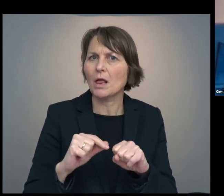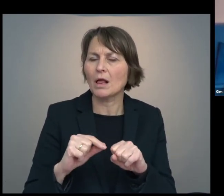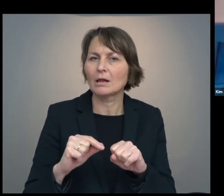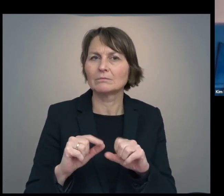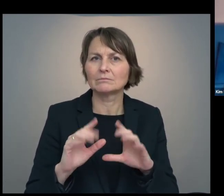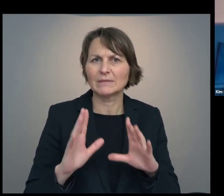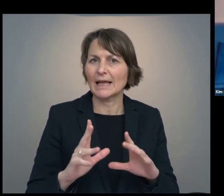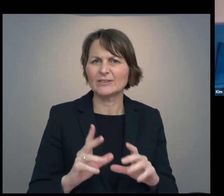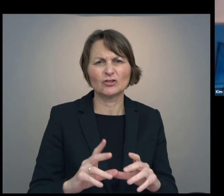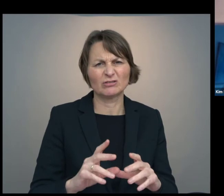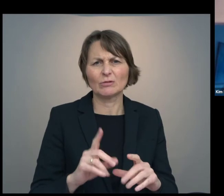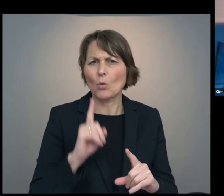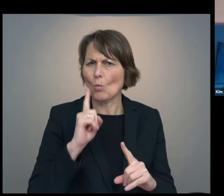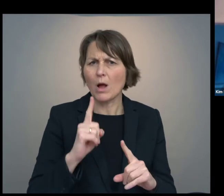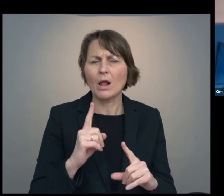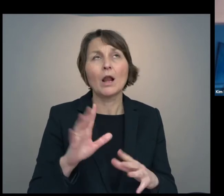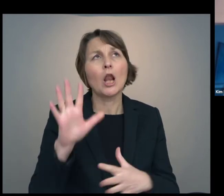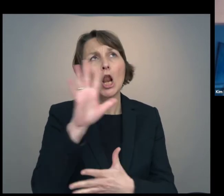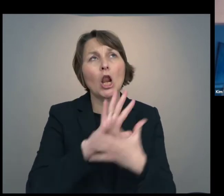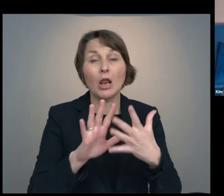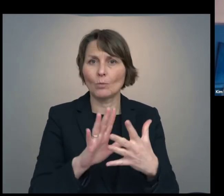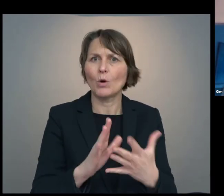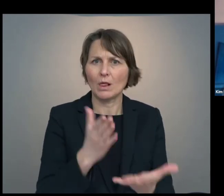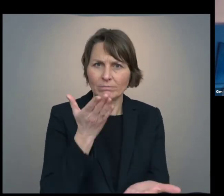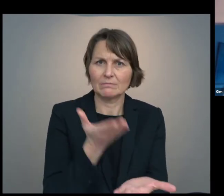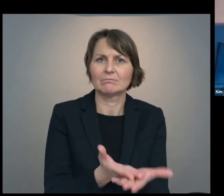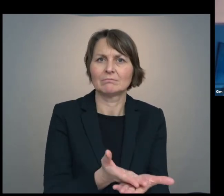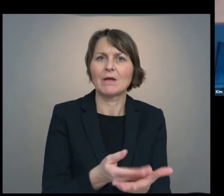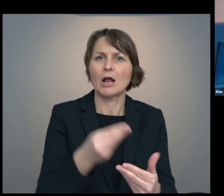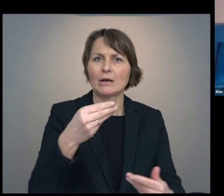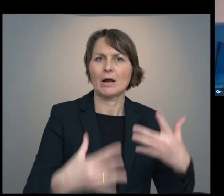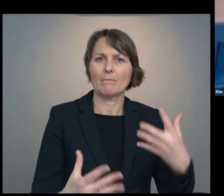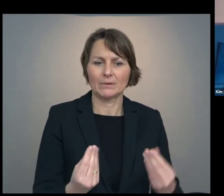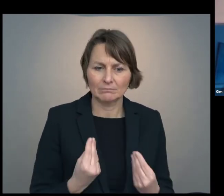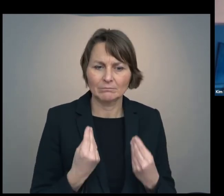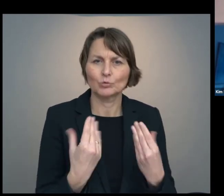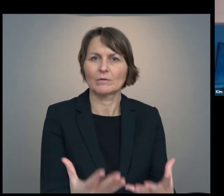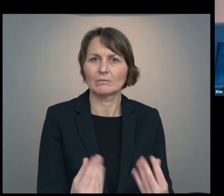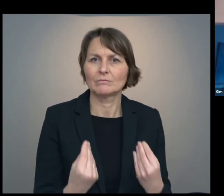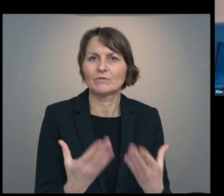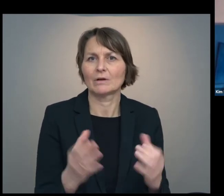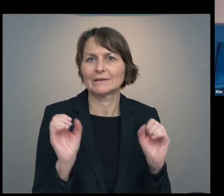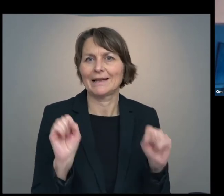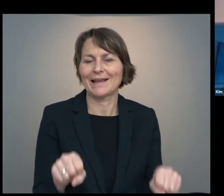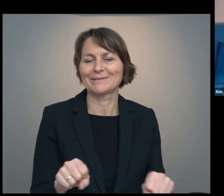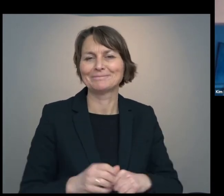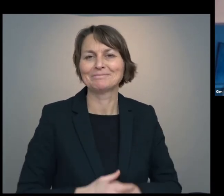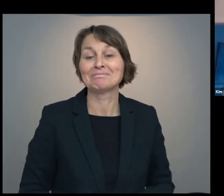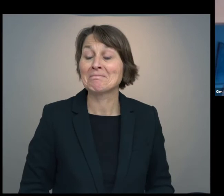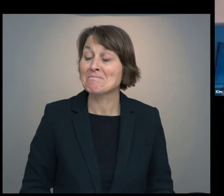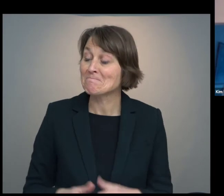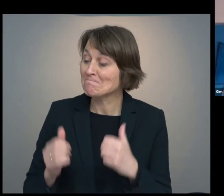be up to some kind of debate. It's just going to be hard numbers. That'd be great to hear.